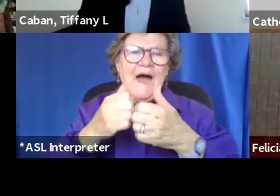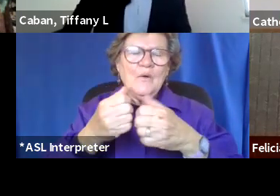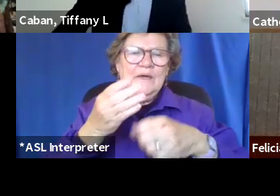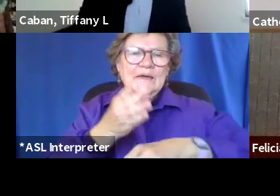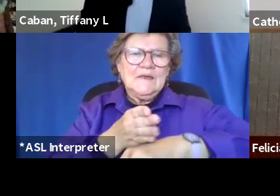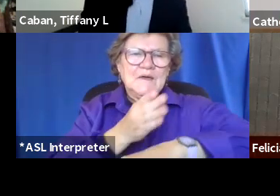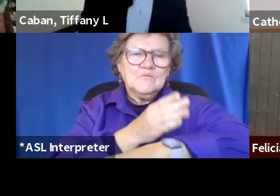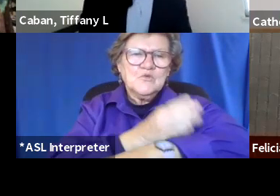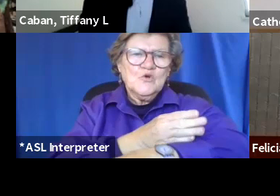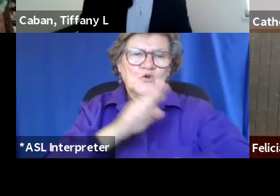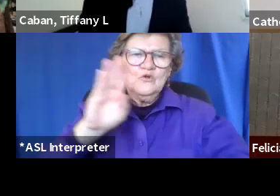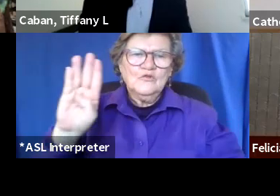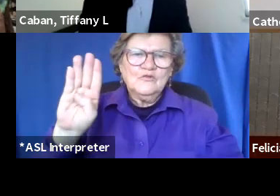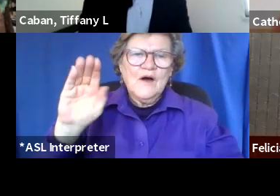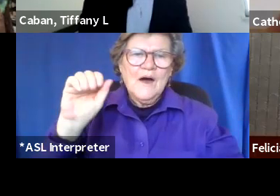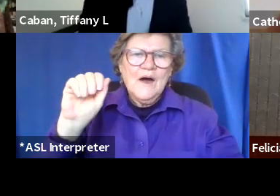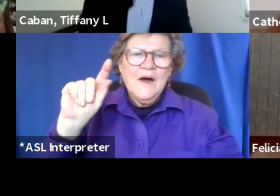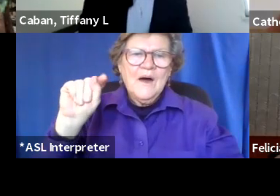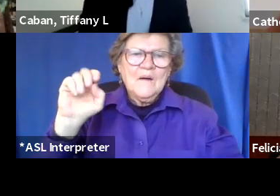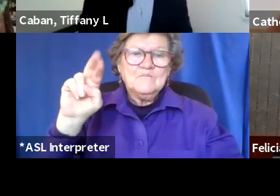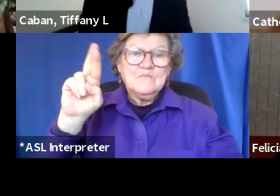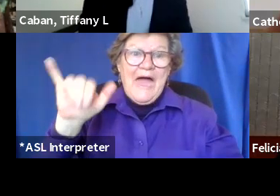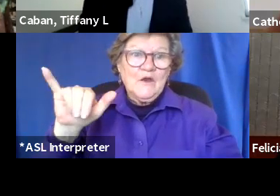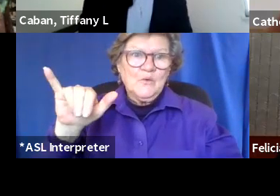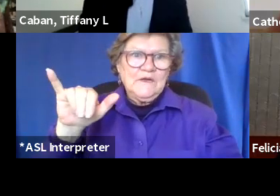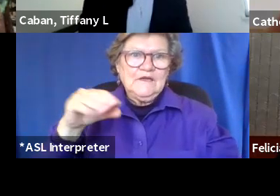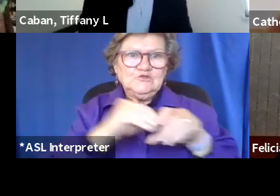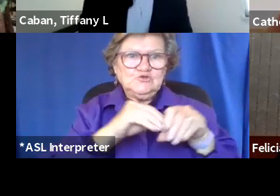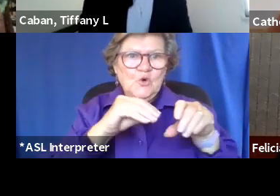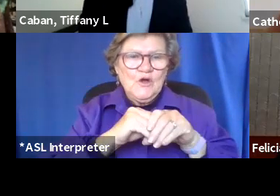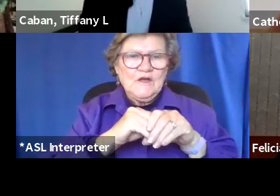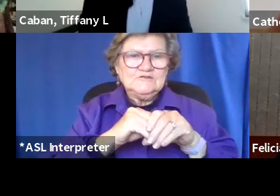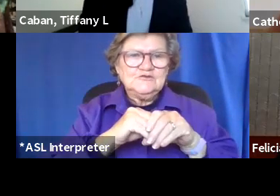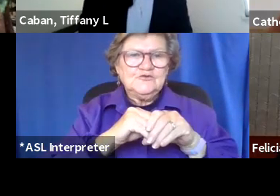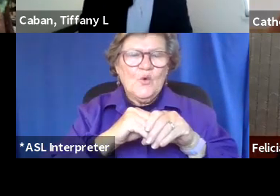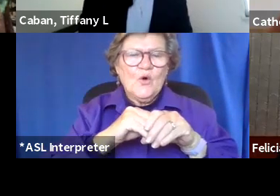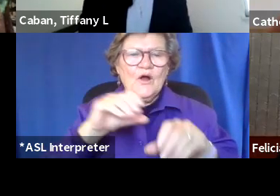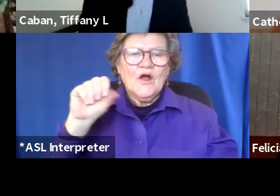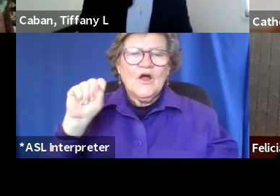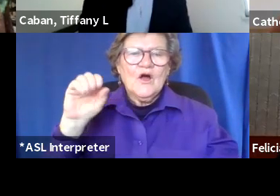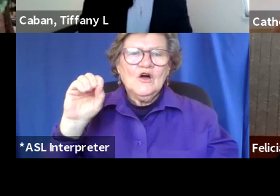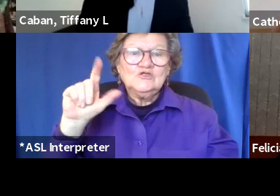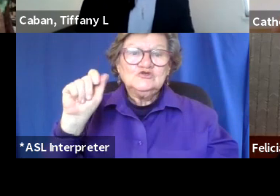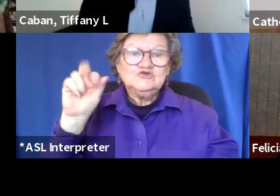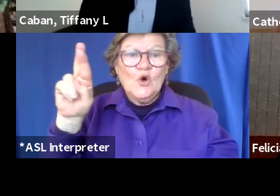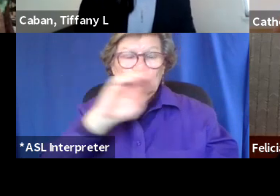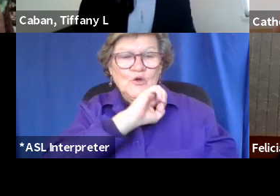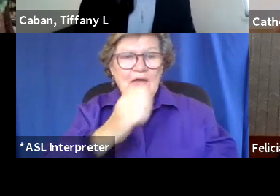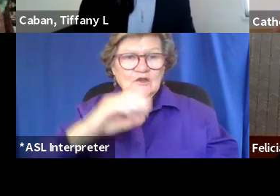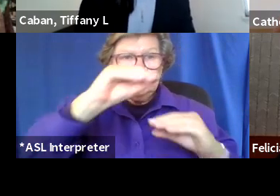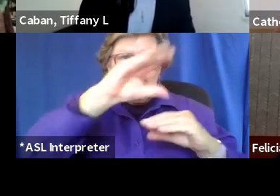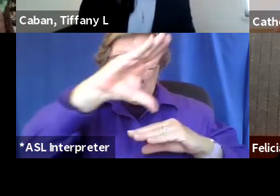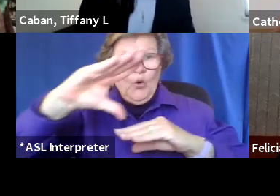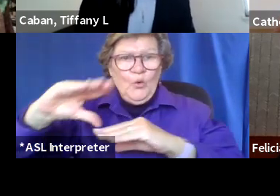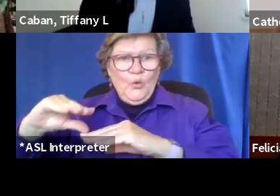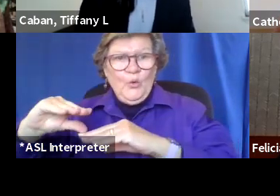so that, you know, we harness the power of solar energy, store it in batteries, and use that to transition off of